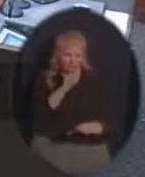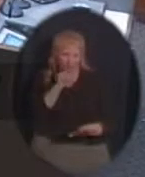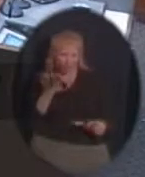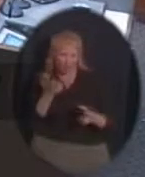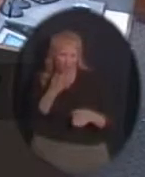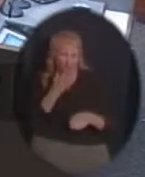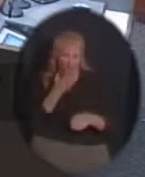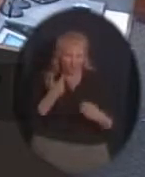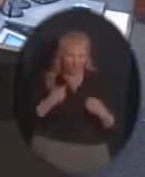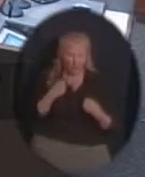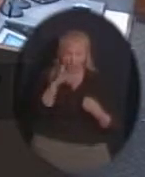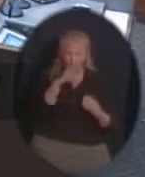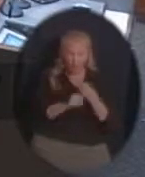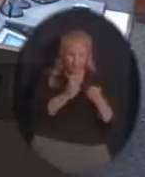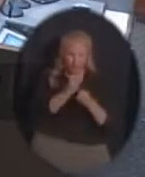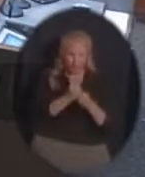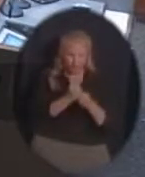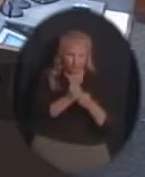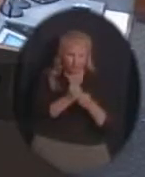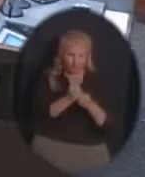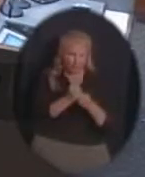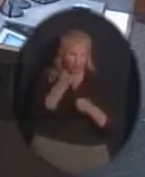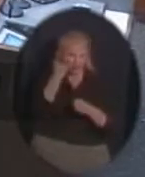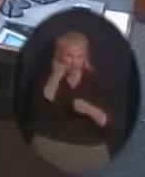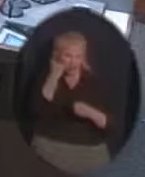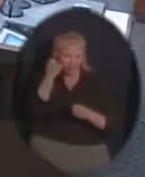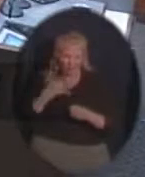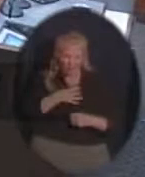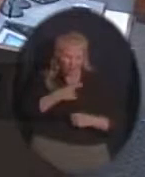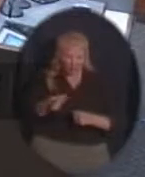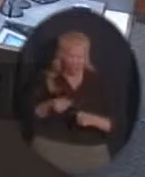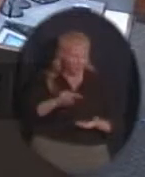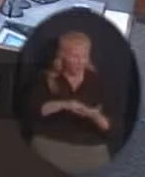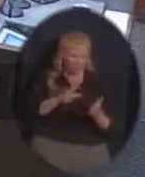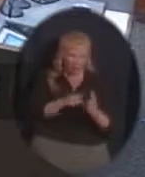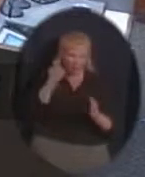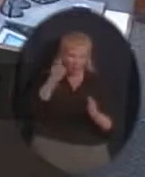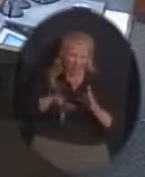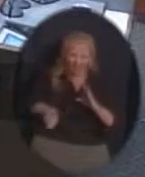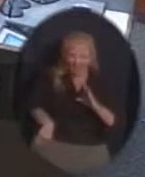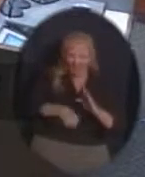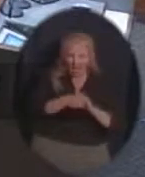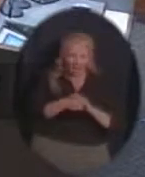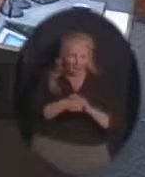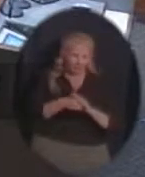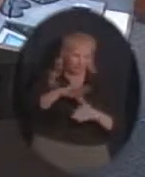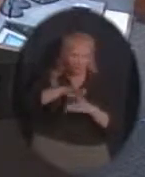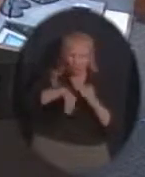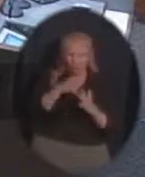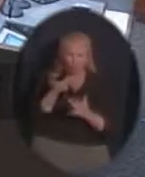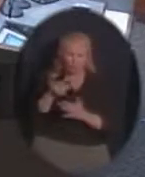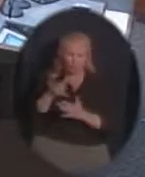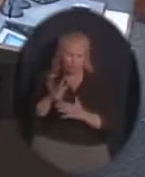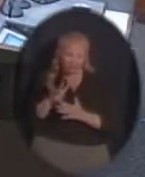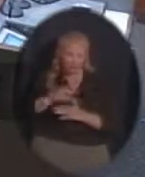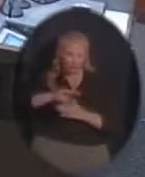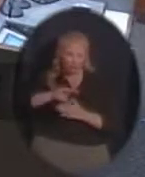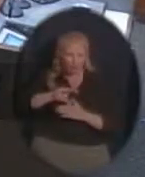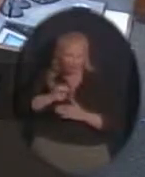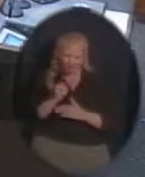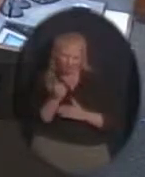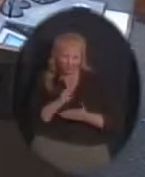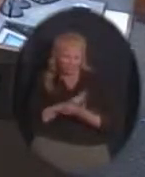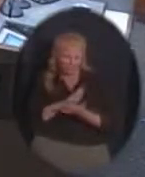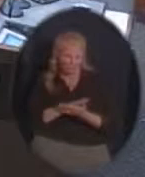good, we have 26 that are going right after it, and I would sense that that's probably not